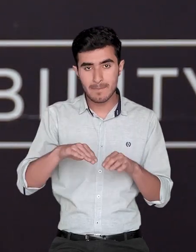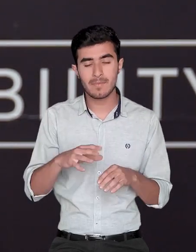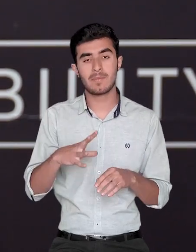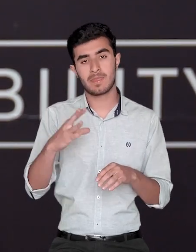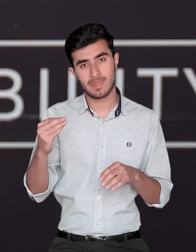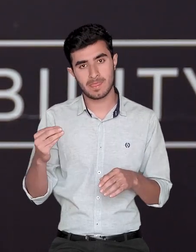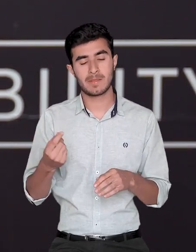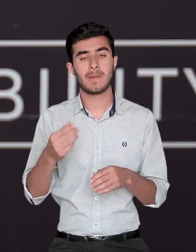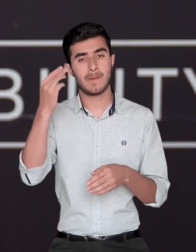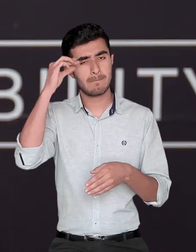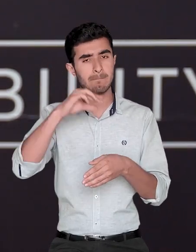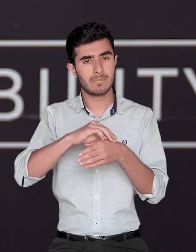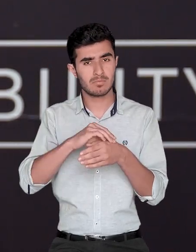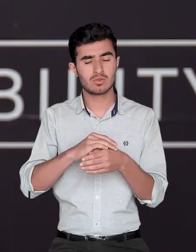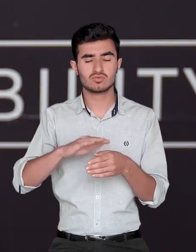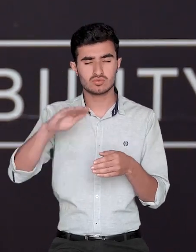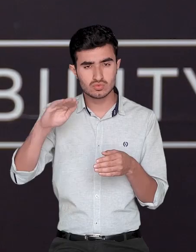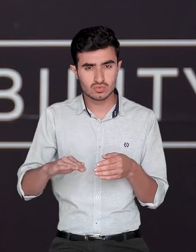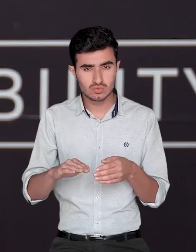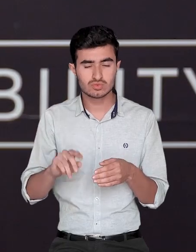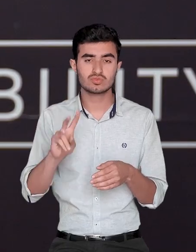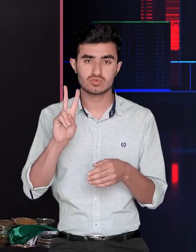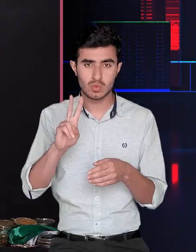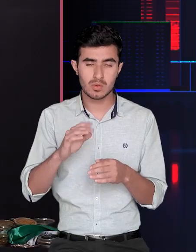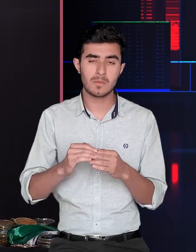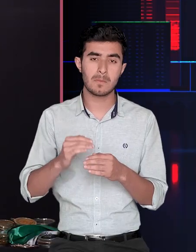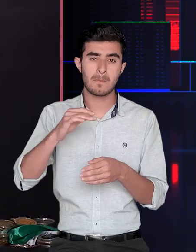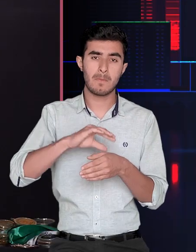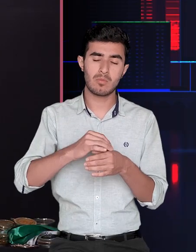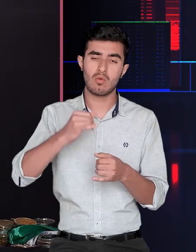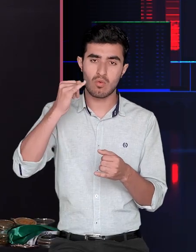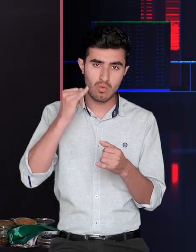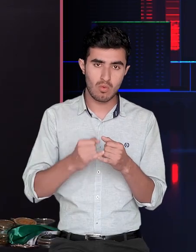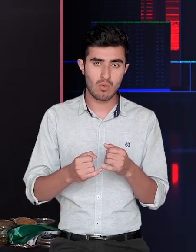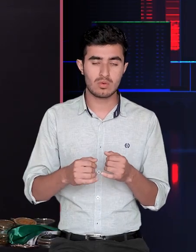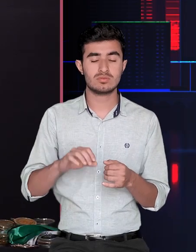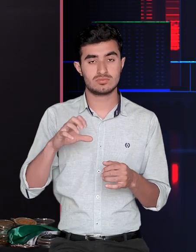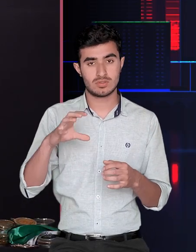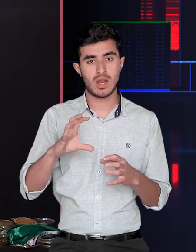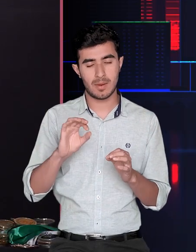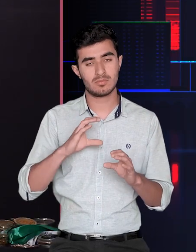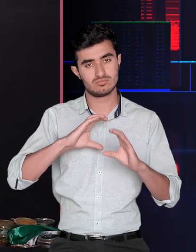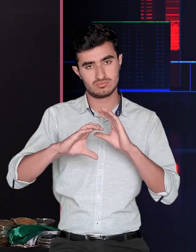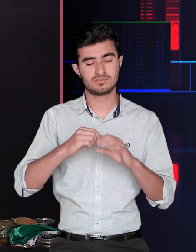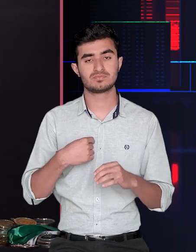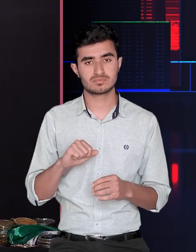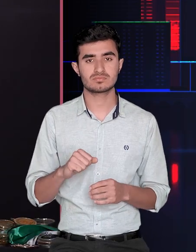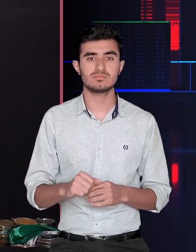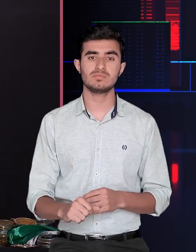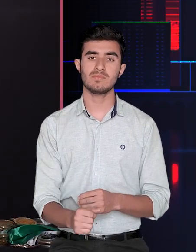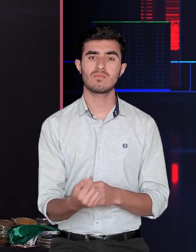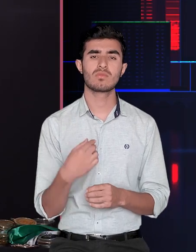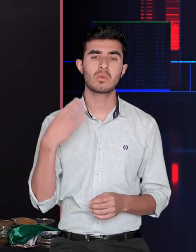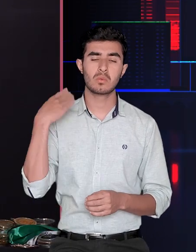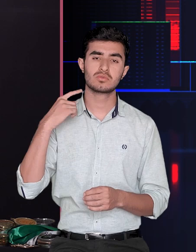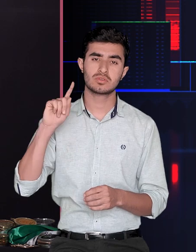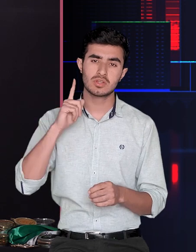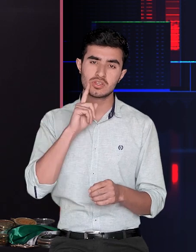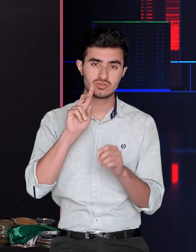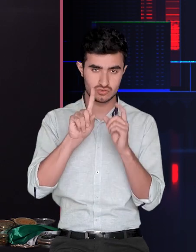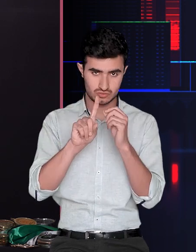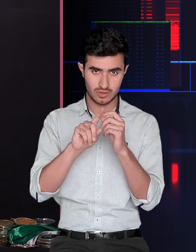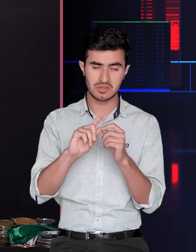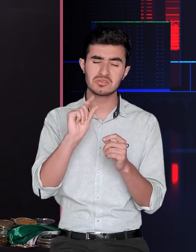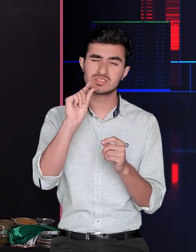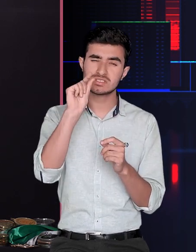with juvenile idiopathic arthritis from a very young age. When I was around 10 years old, I knew very little swimming,